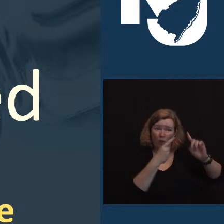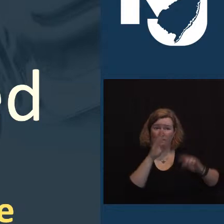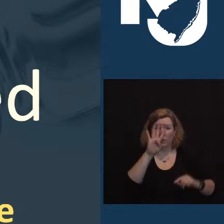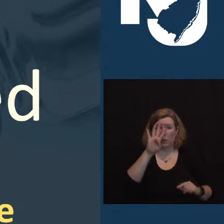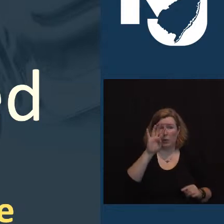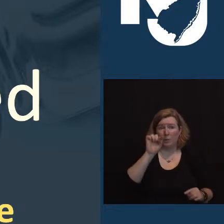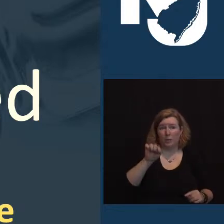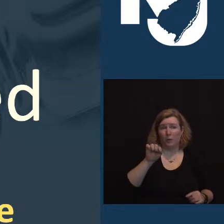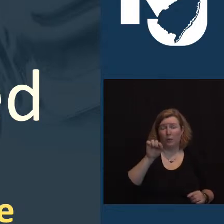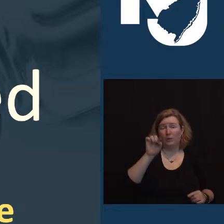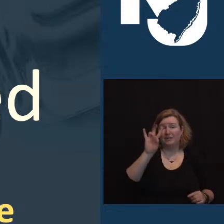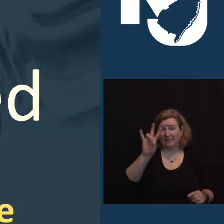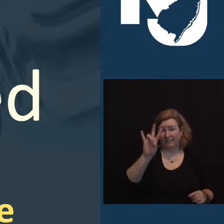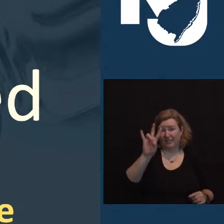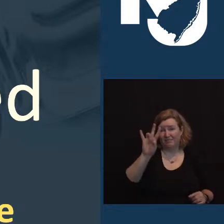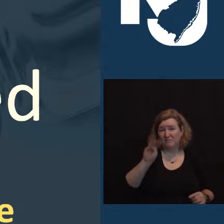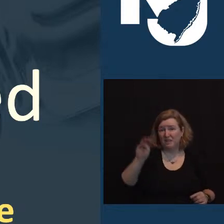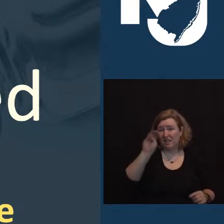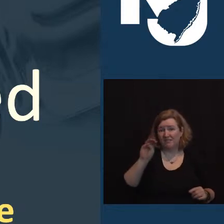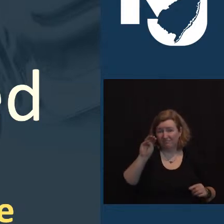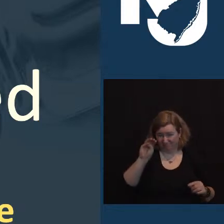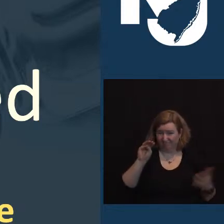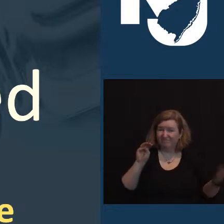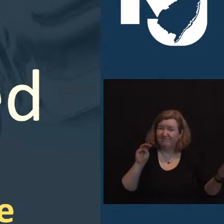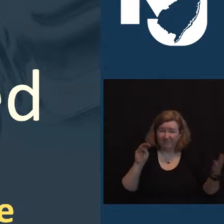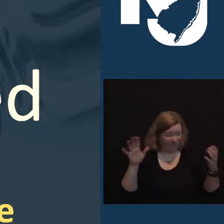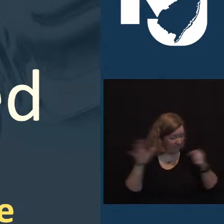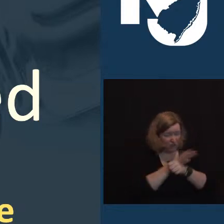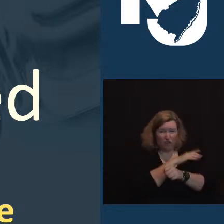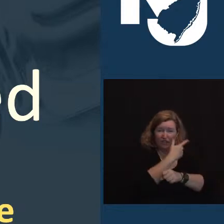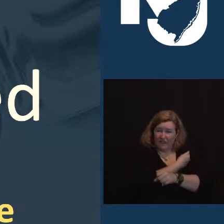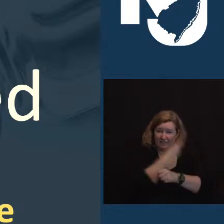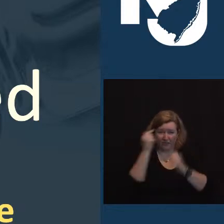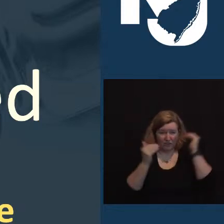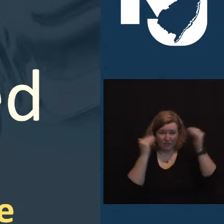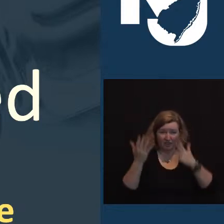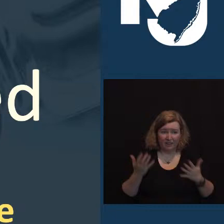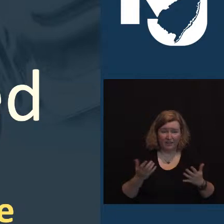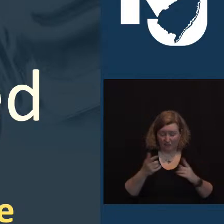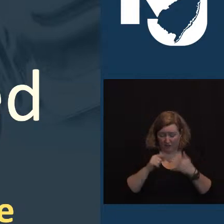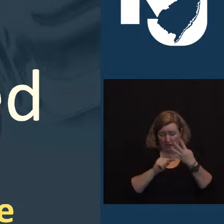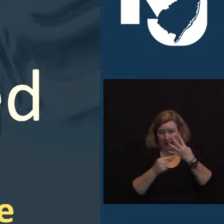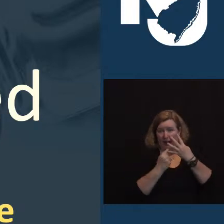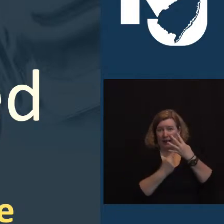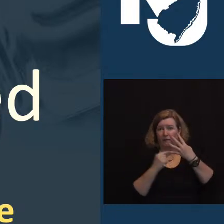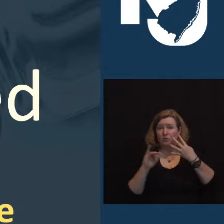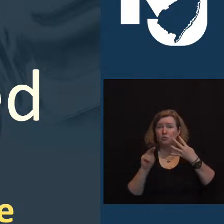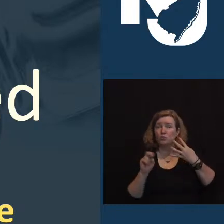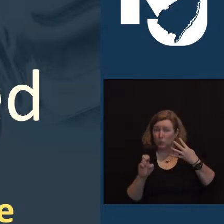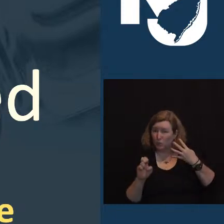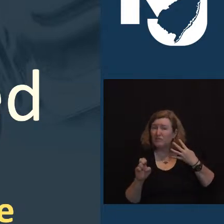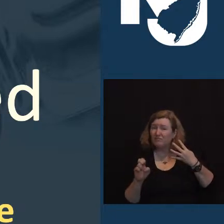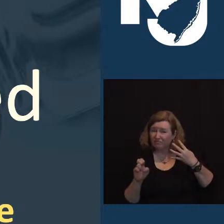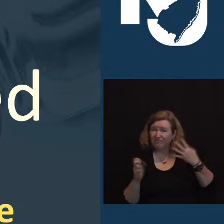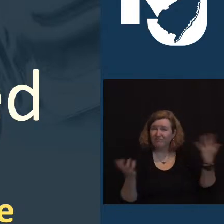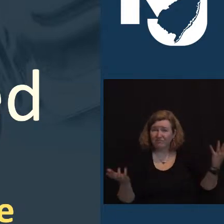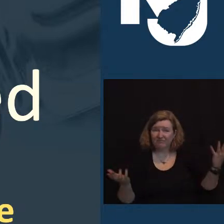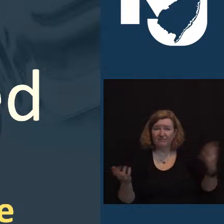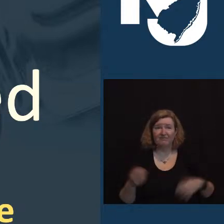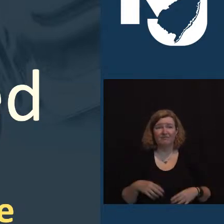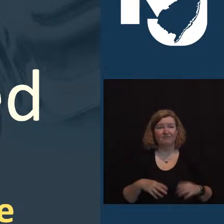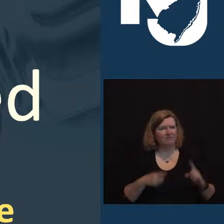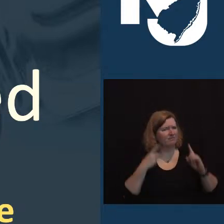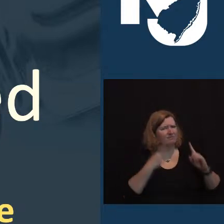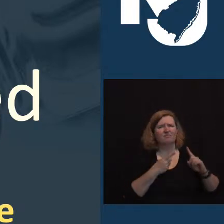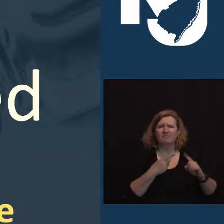fully vaccinated New Jerseyans by the end of June. So let's keep our eye on the finish line. This is a marathon, and we have now passed,